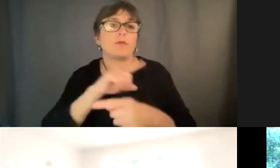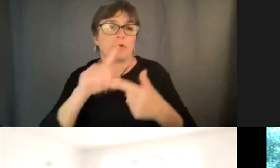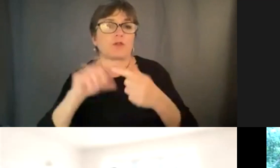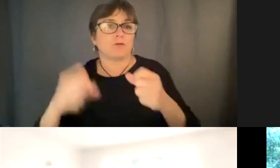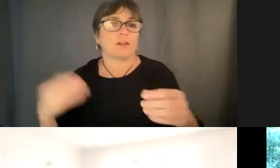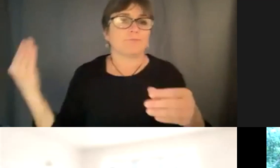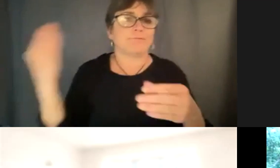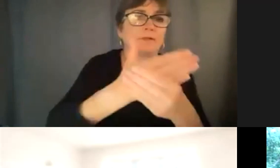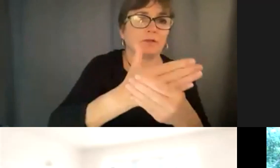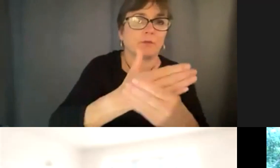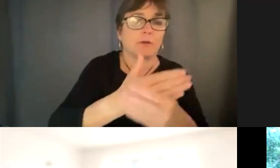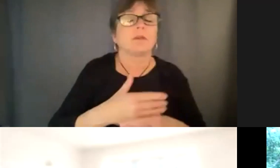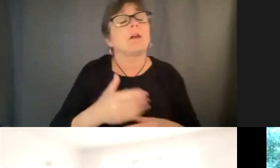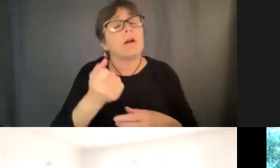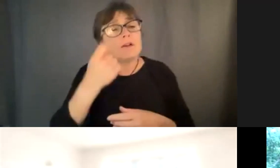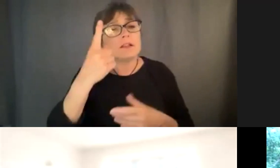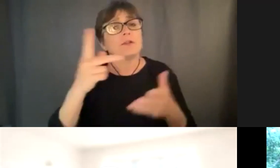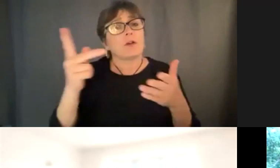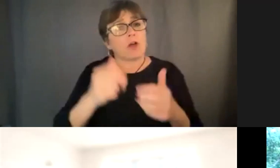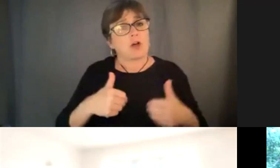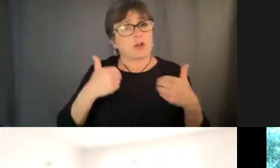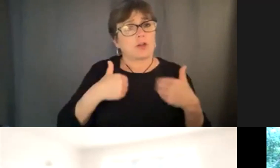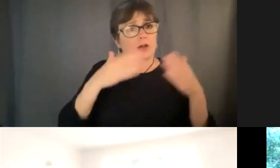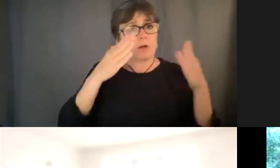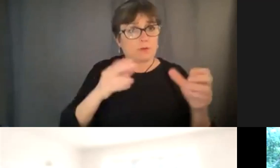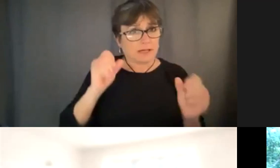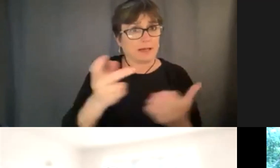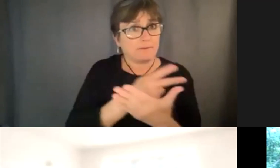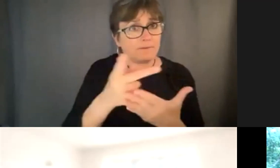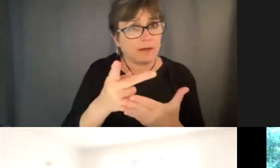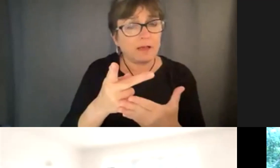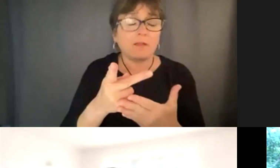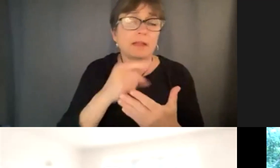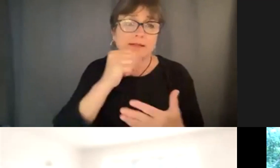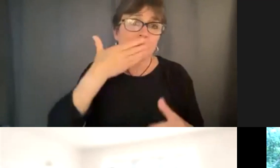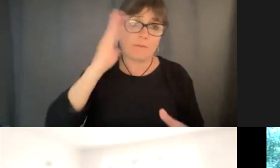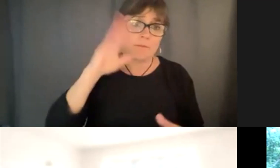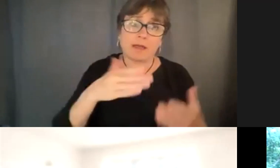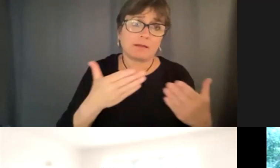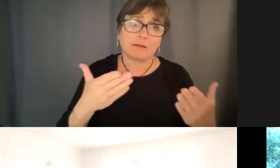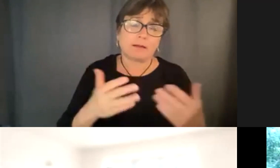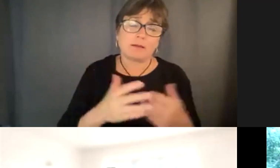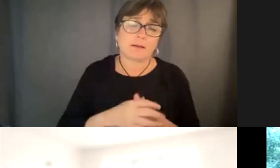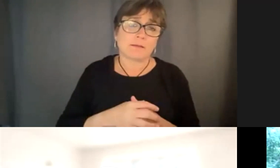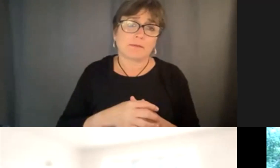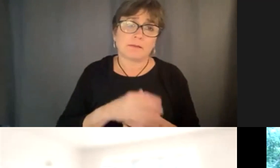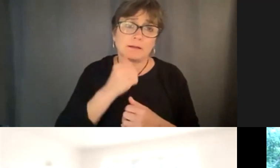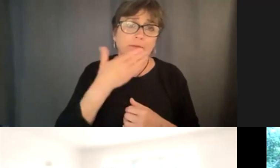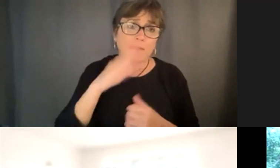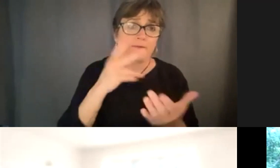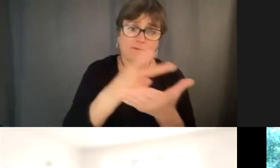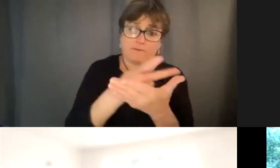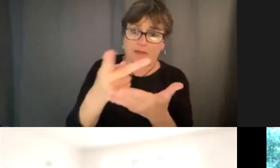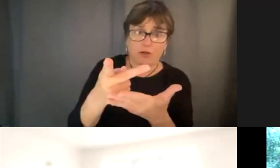that a youth can fail at something is not always a bad outcome. It is not. Failure is one